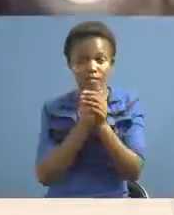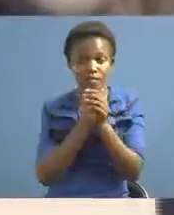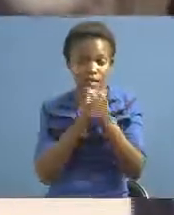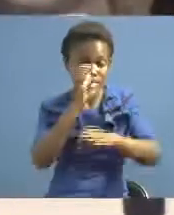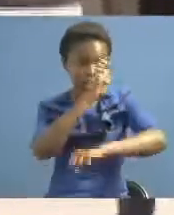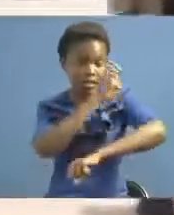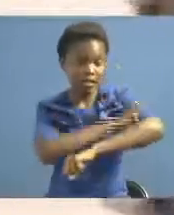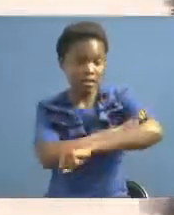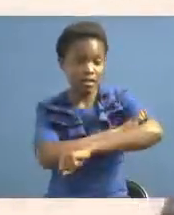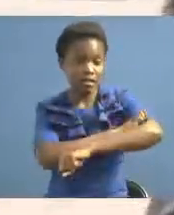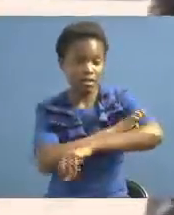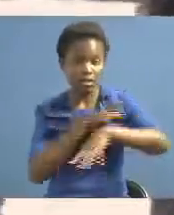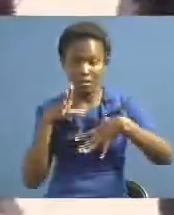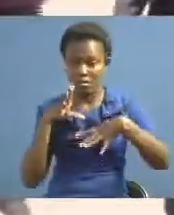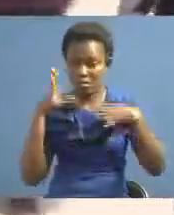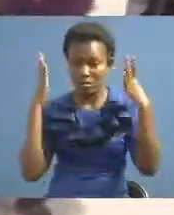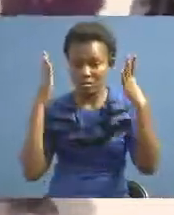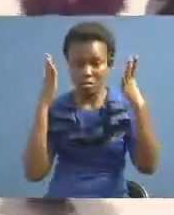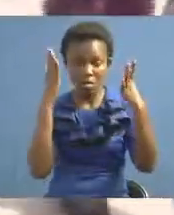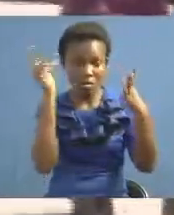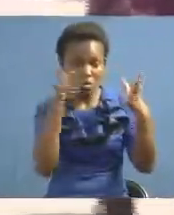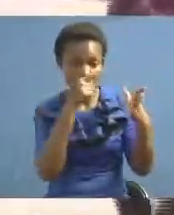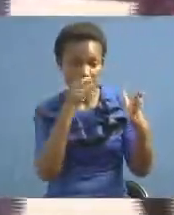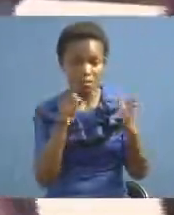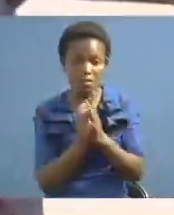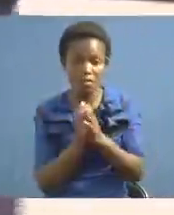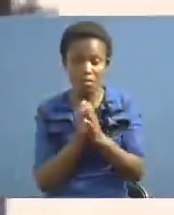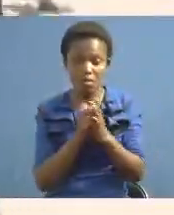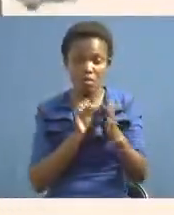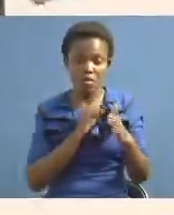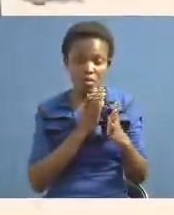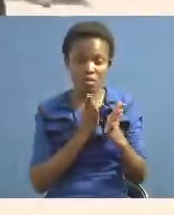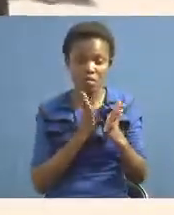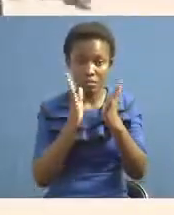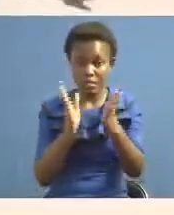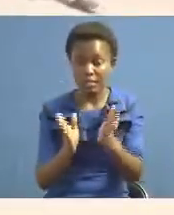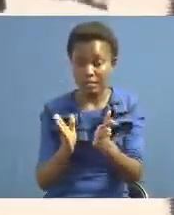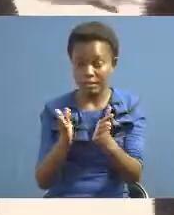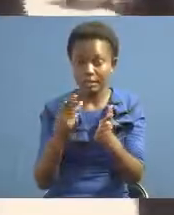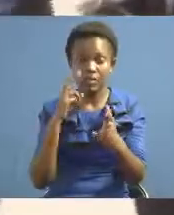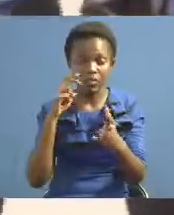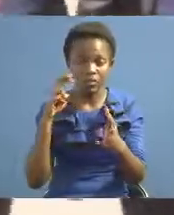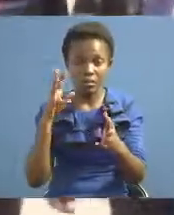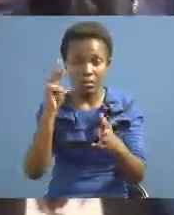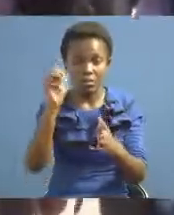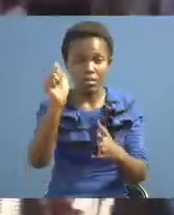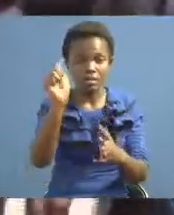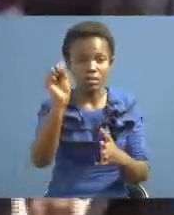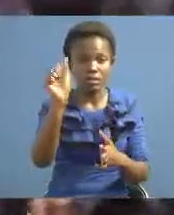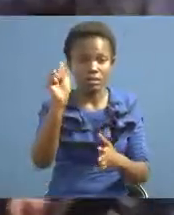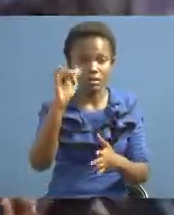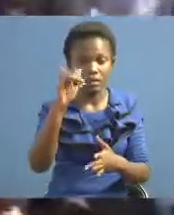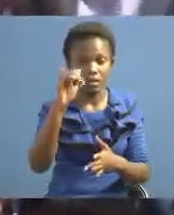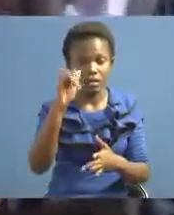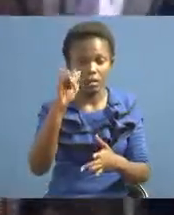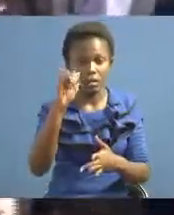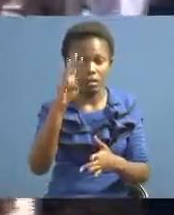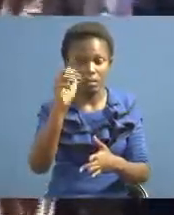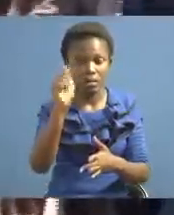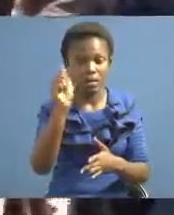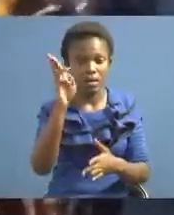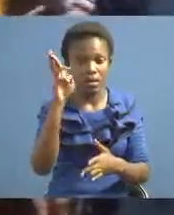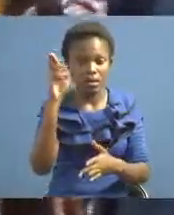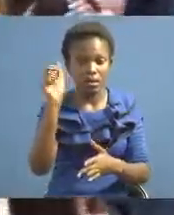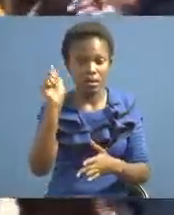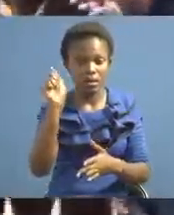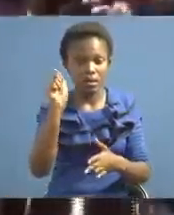have been cancelled. Owners of tourist hotels in Masai Mara National Park are feeling the pinch after tourists